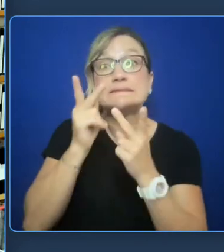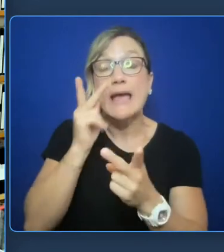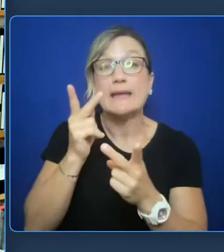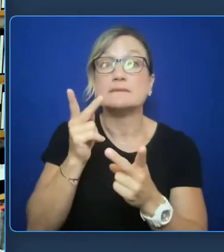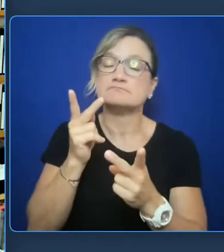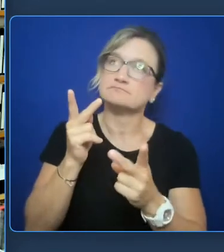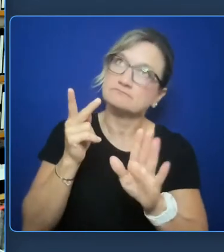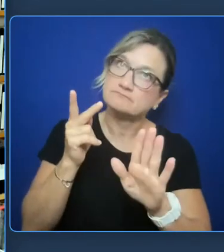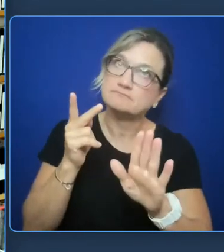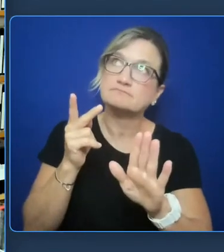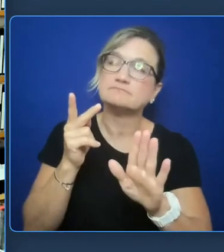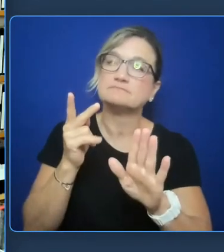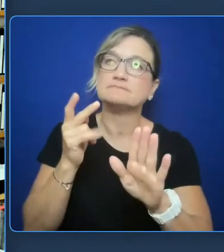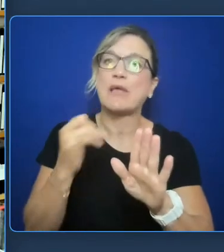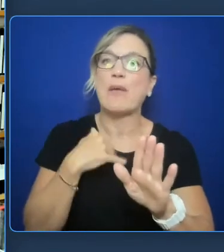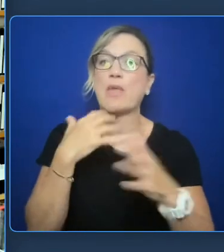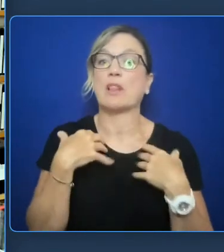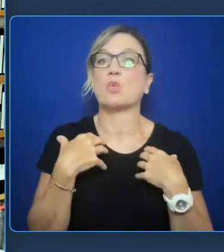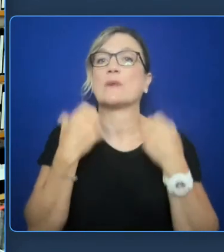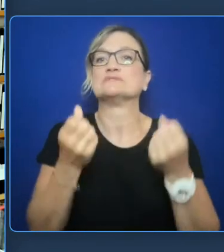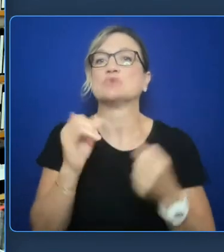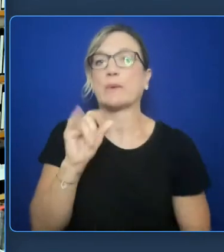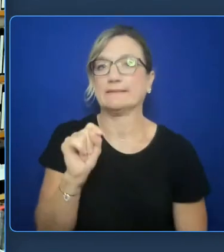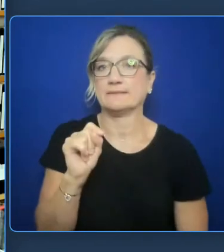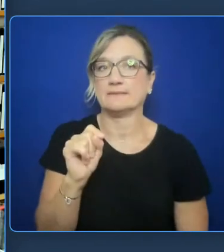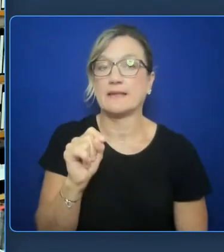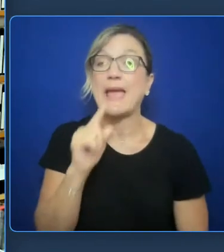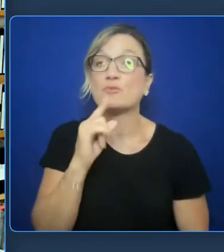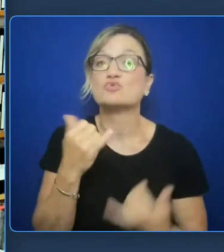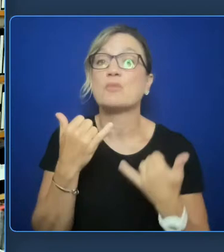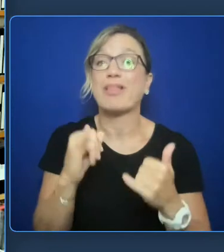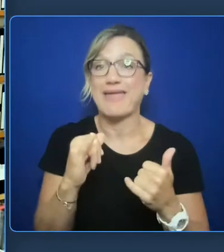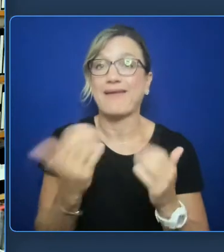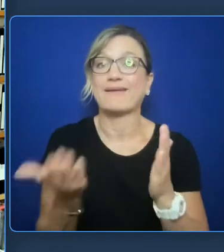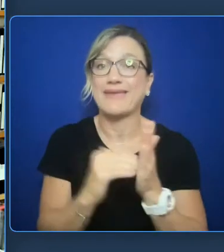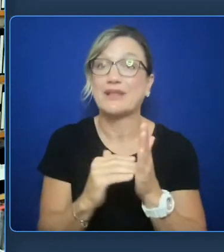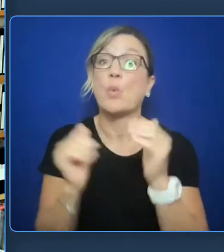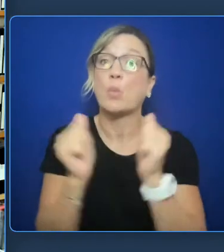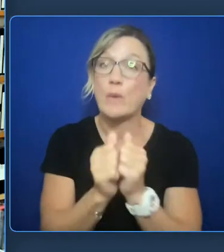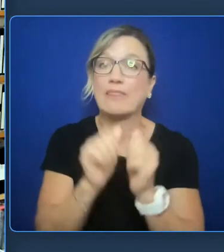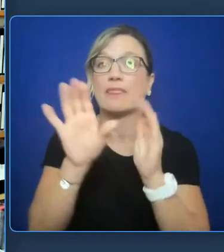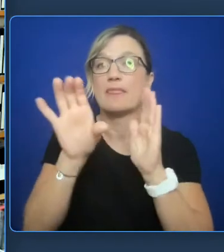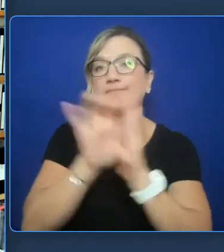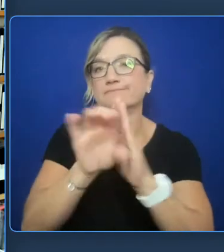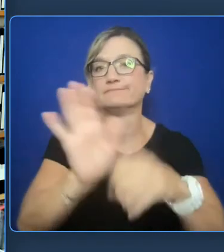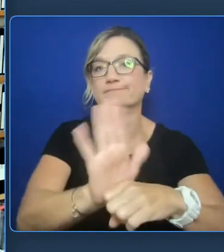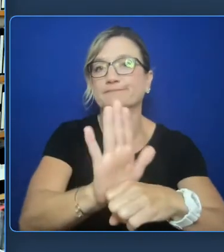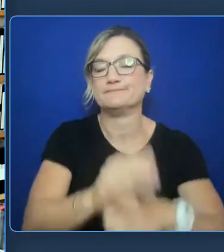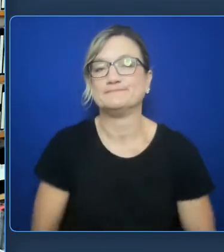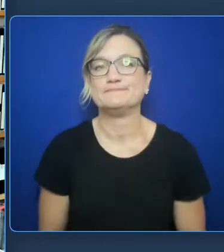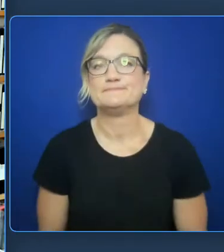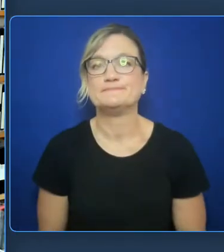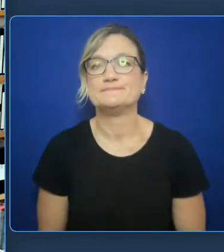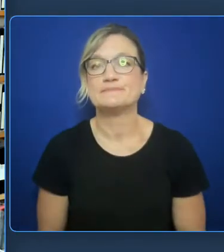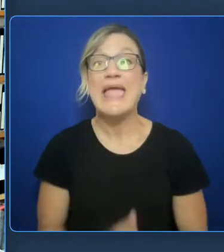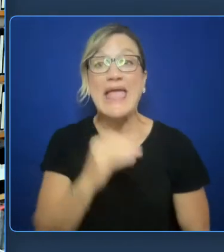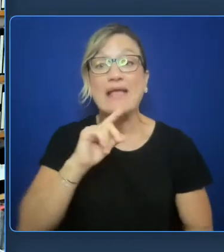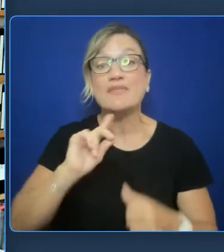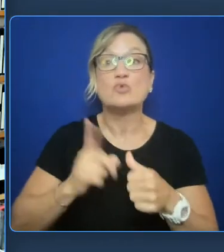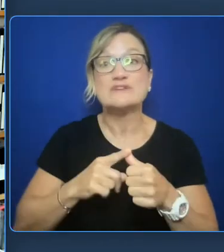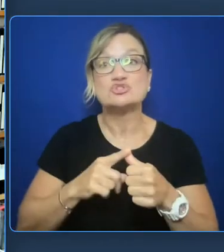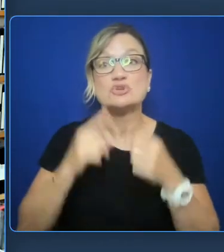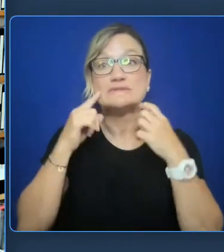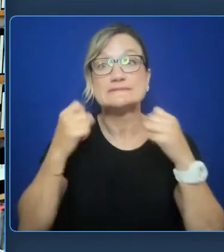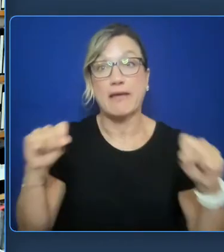with, now I will restore sight because I'm going to play the same excerpt, but this time with the image and the original